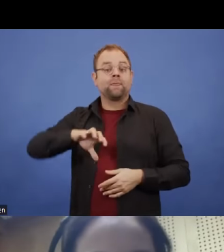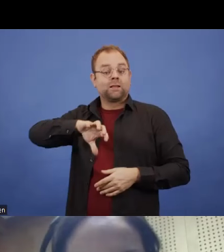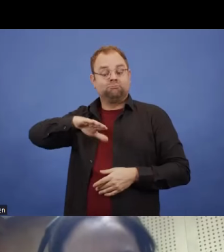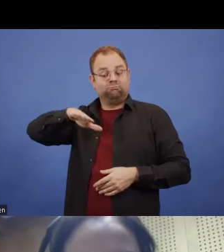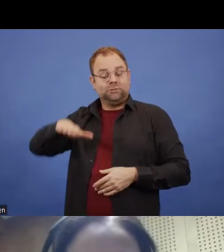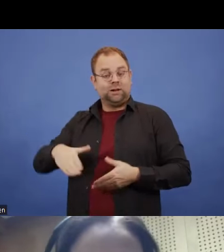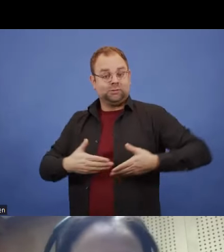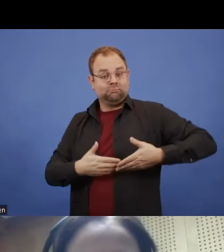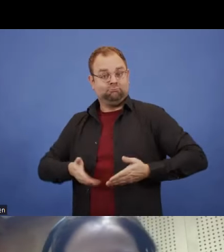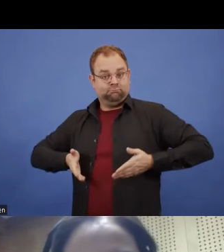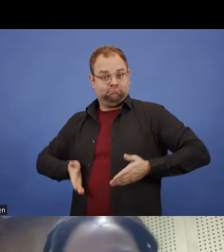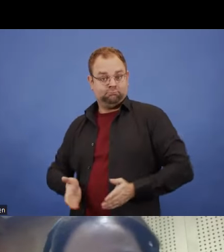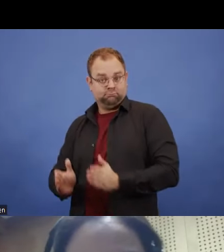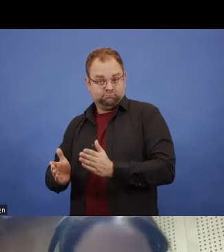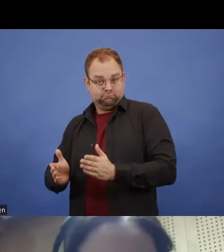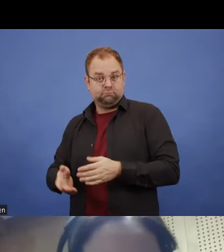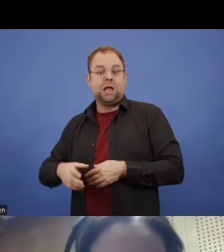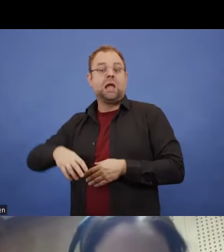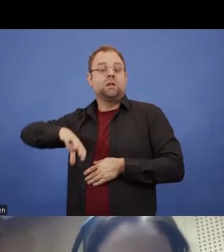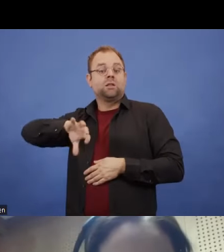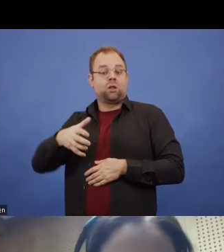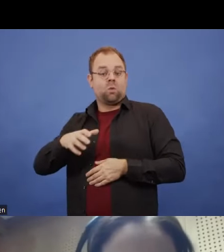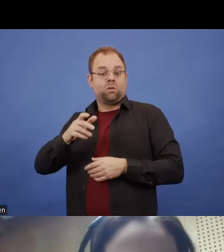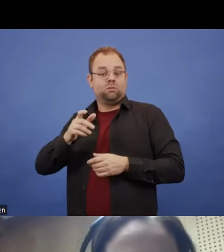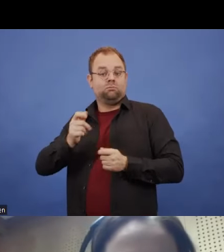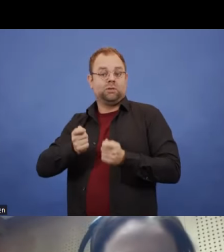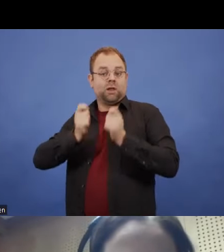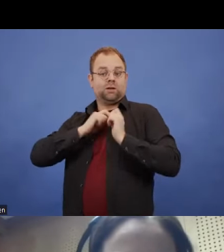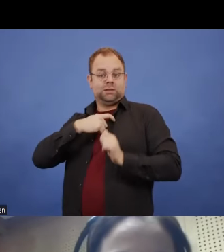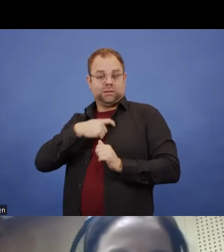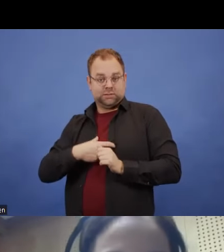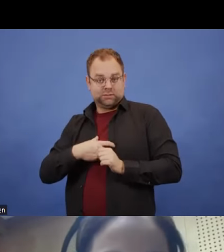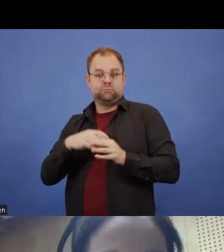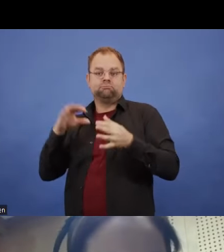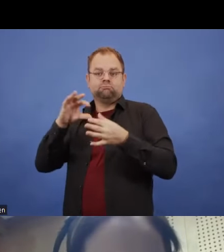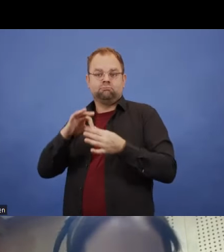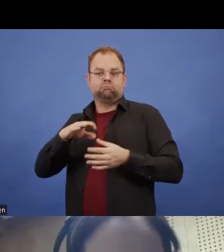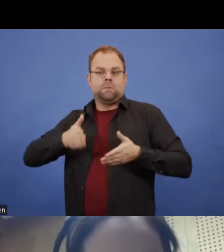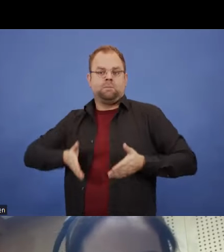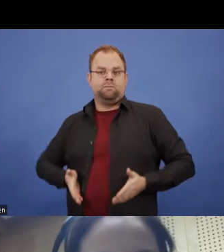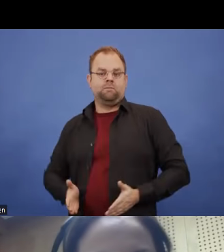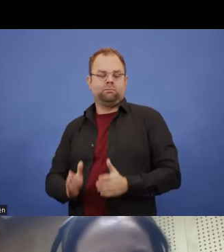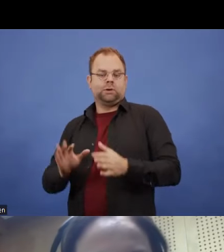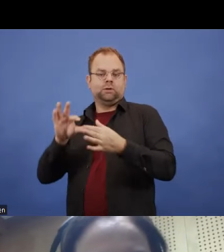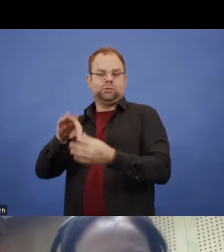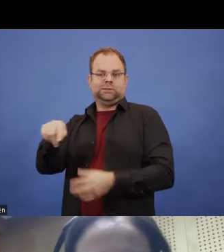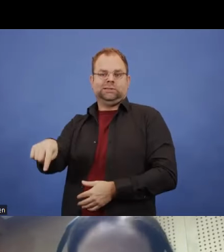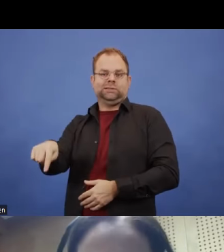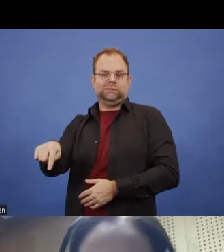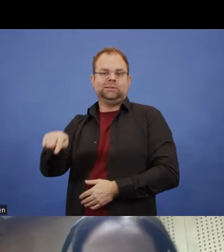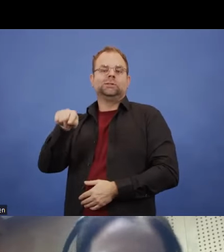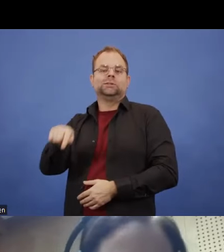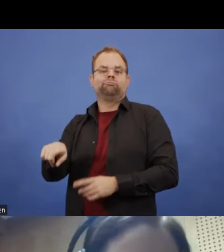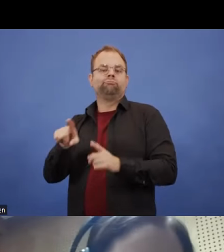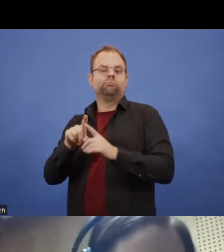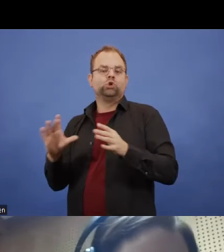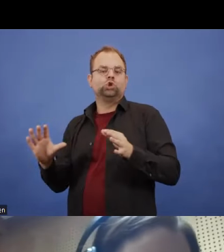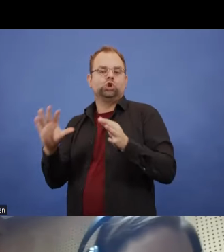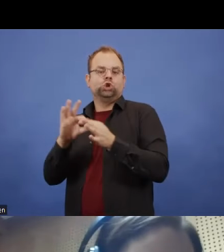while there are these two distinct modes of nationality acquisition, in reality,